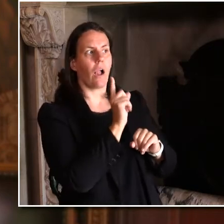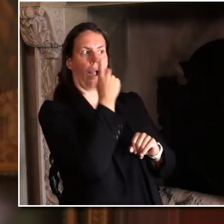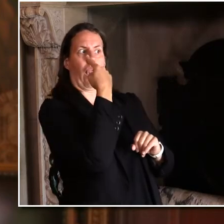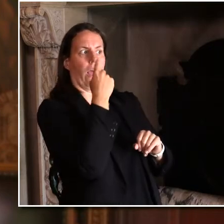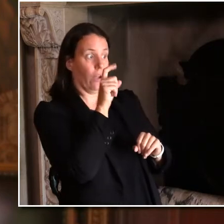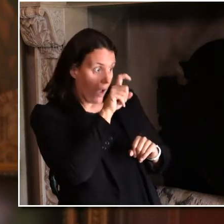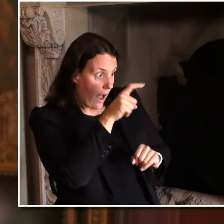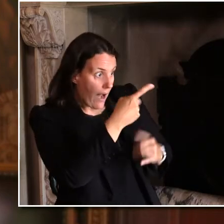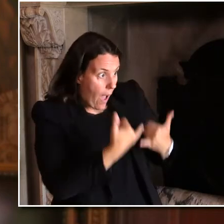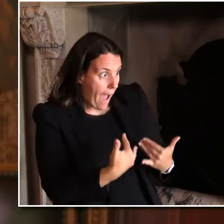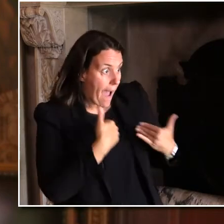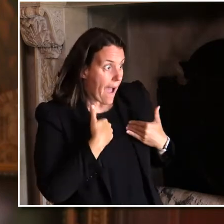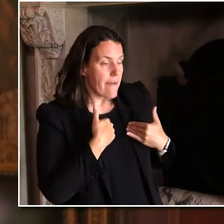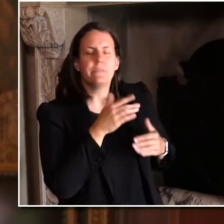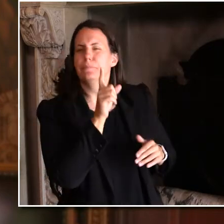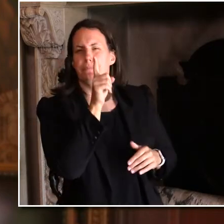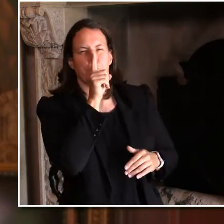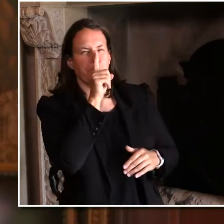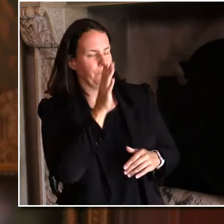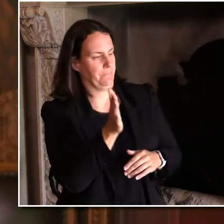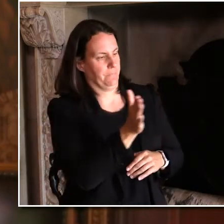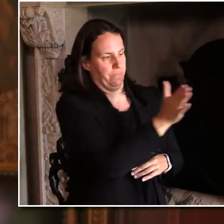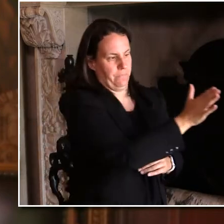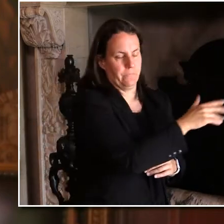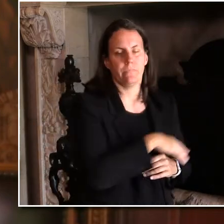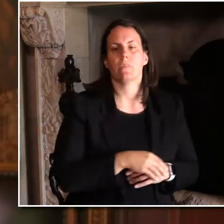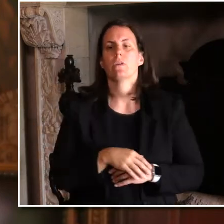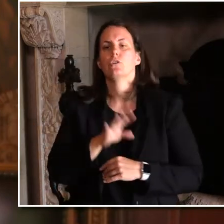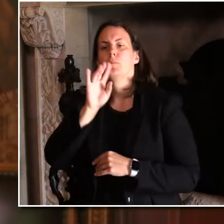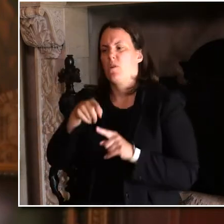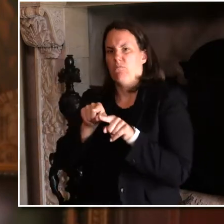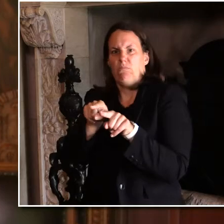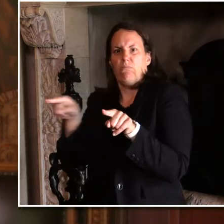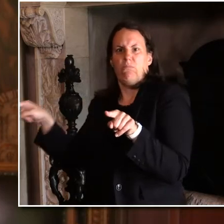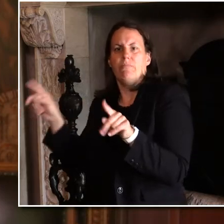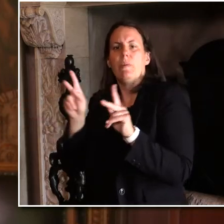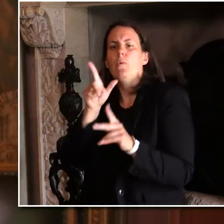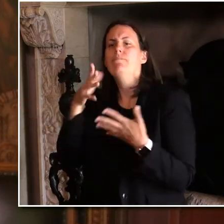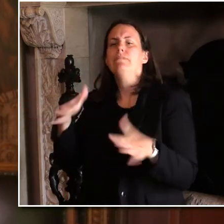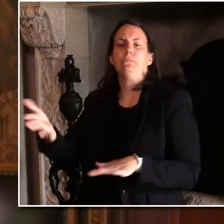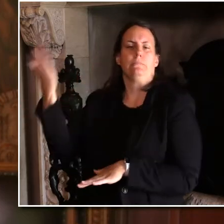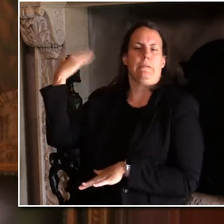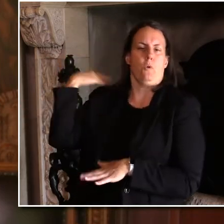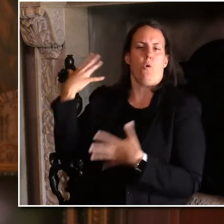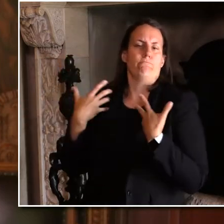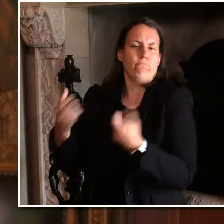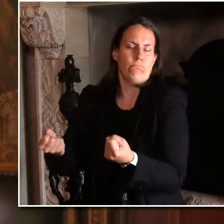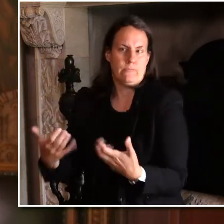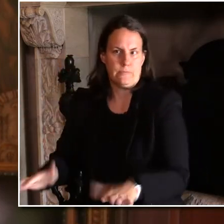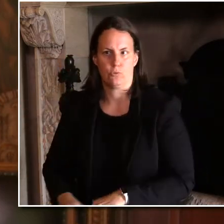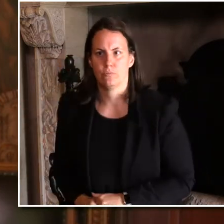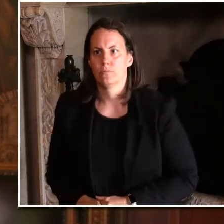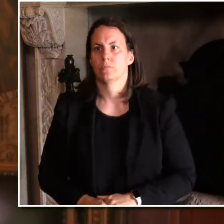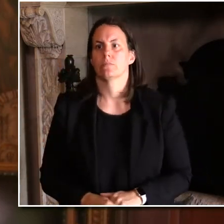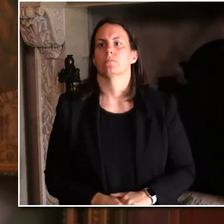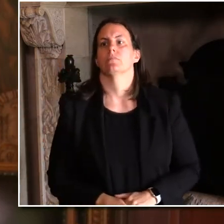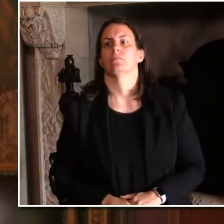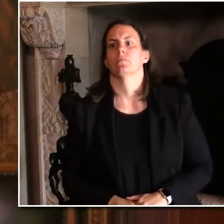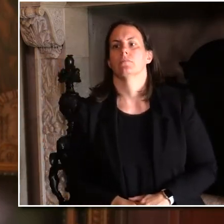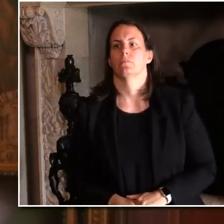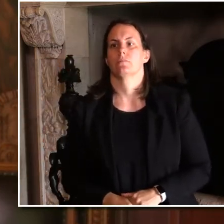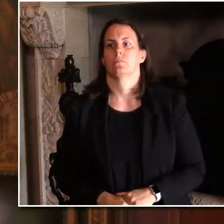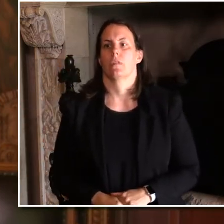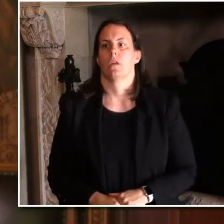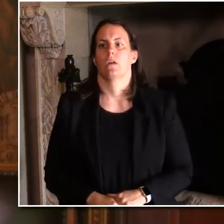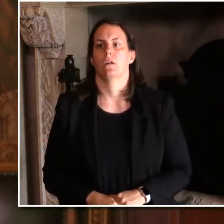this survey will be screened for symptoms, and if they have any symptoms suggestive of COVID-19, they will actually be directed to a diagnostic